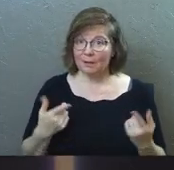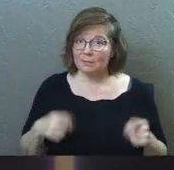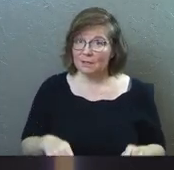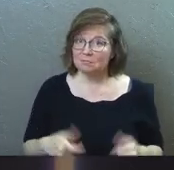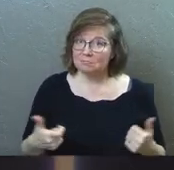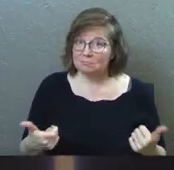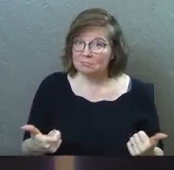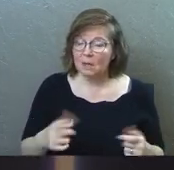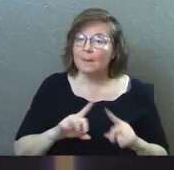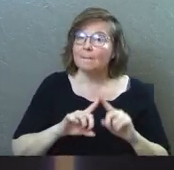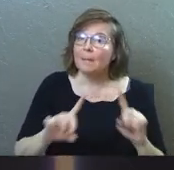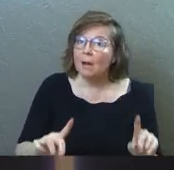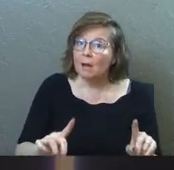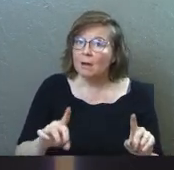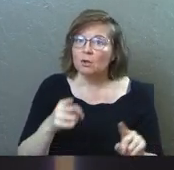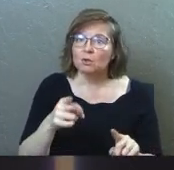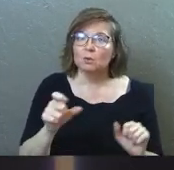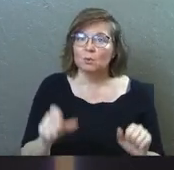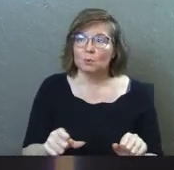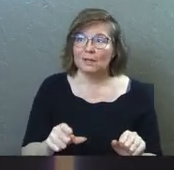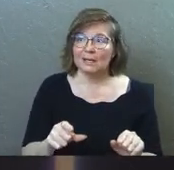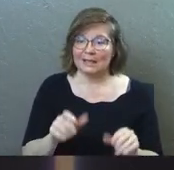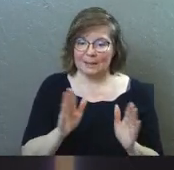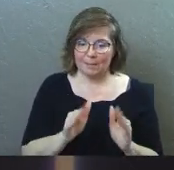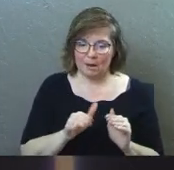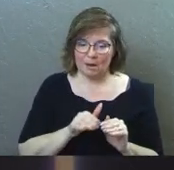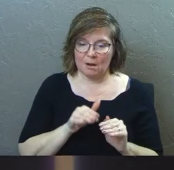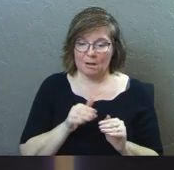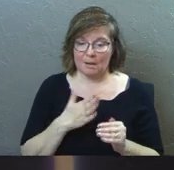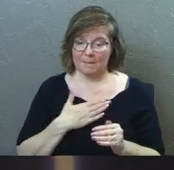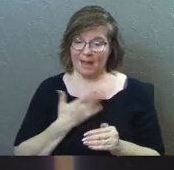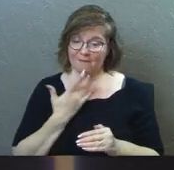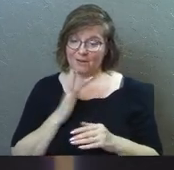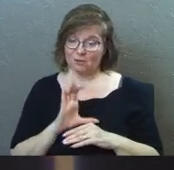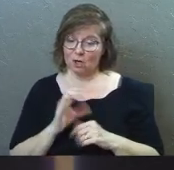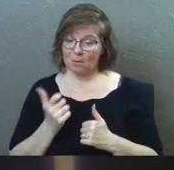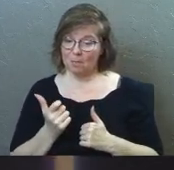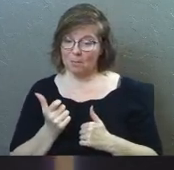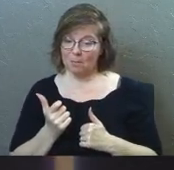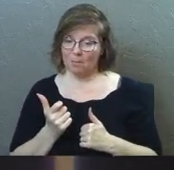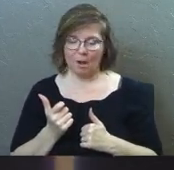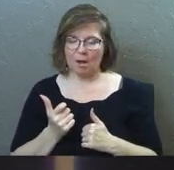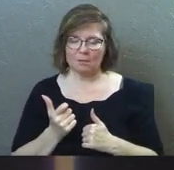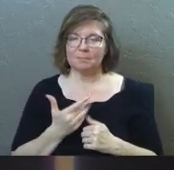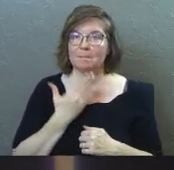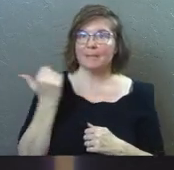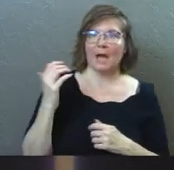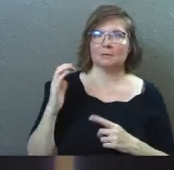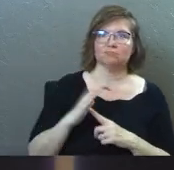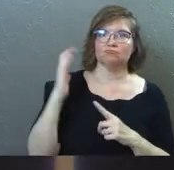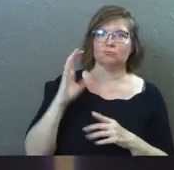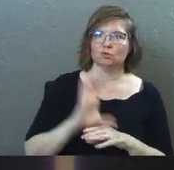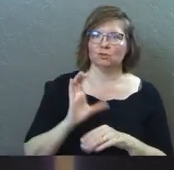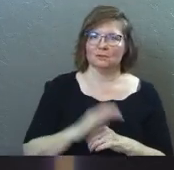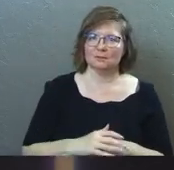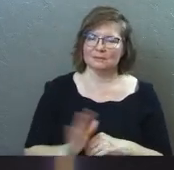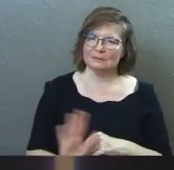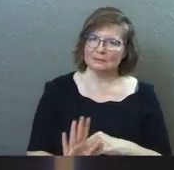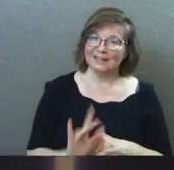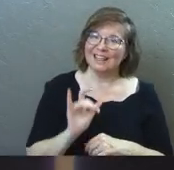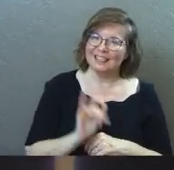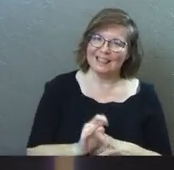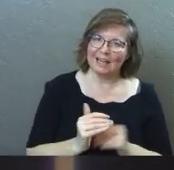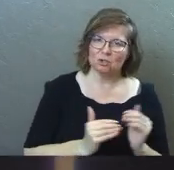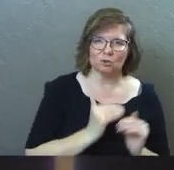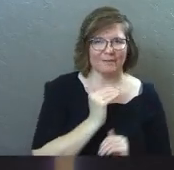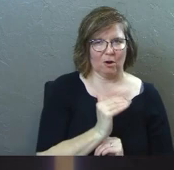happen. But you can take this tiny step from this is my favorite church to this is the best church. And